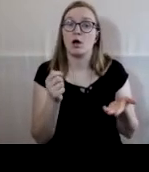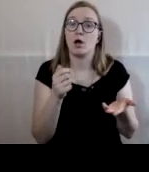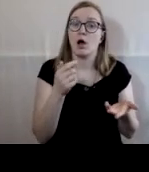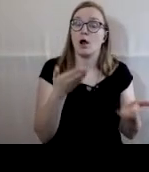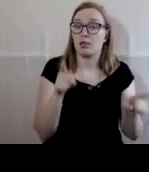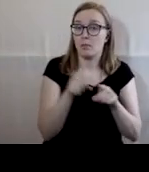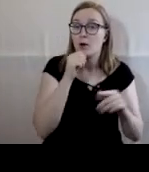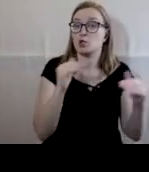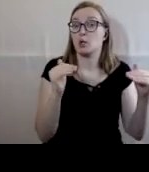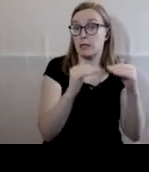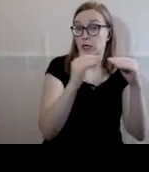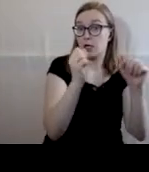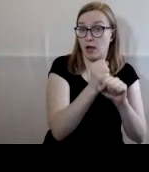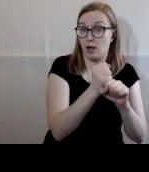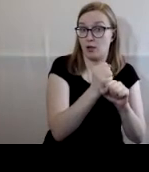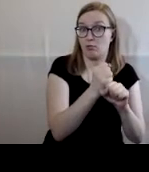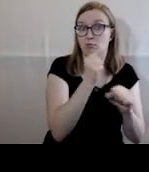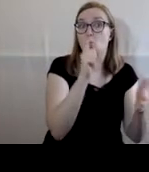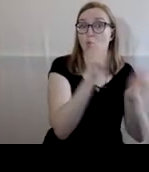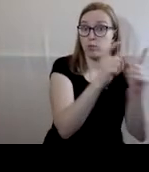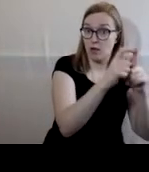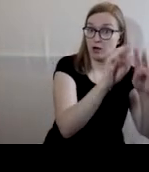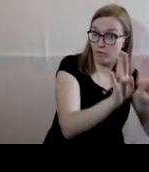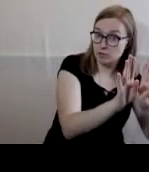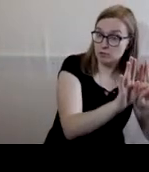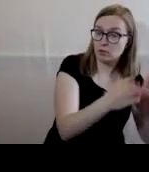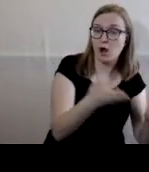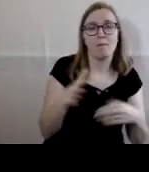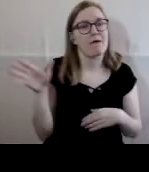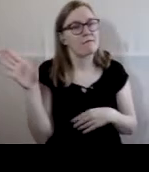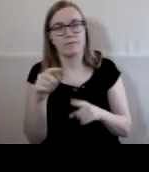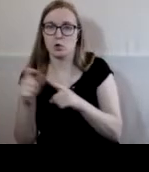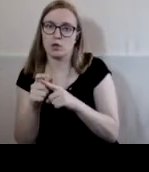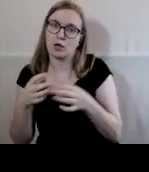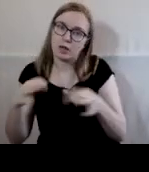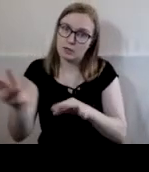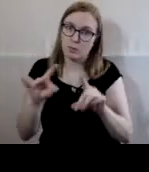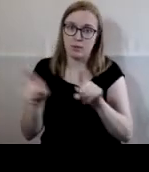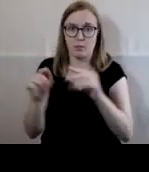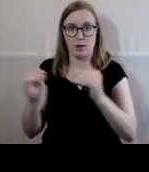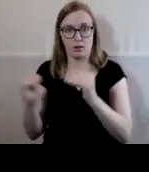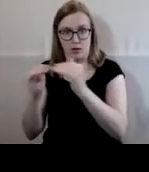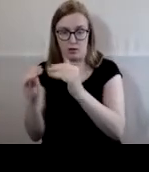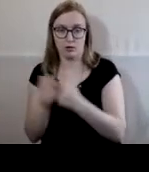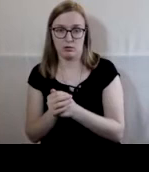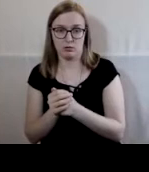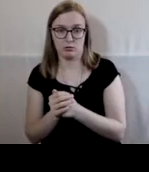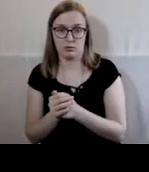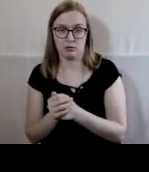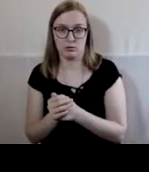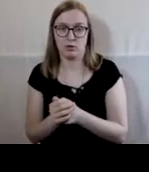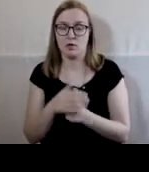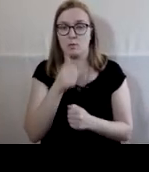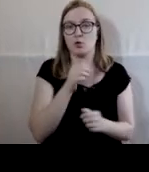for example, would it be possible to have a basic general music course and an